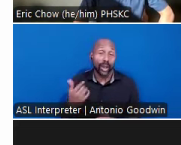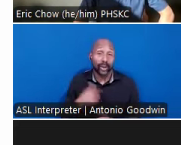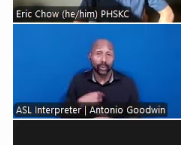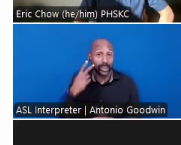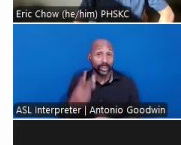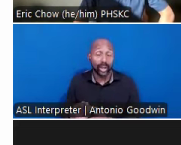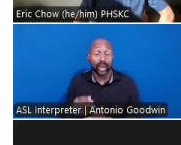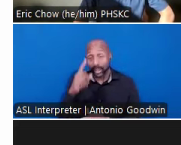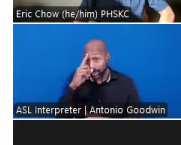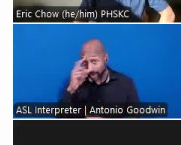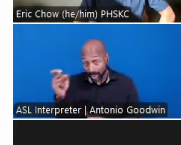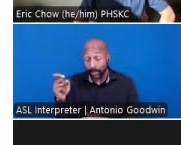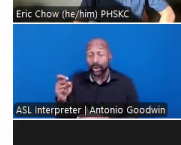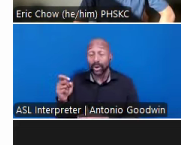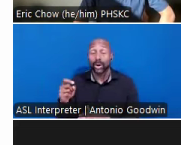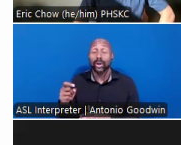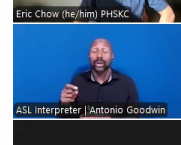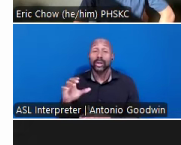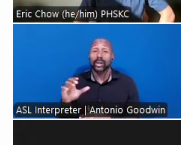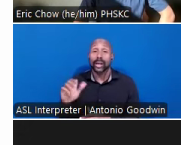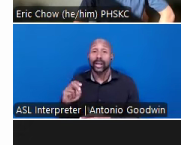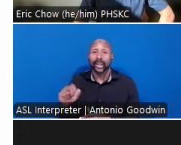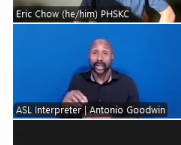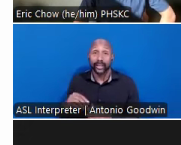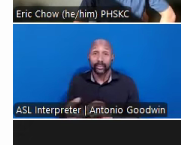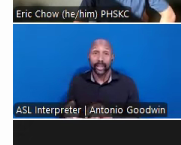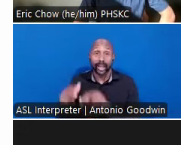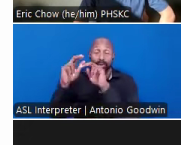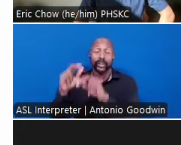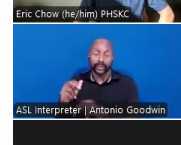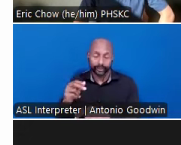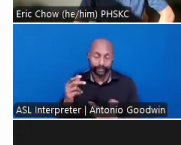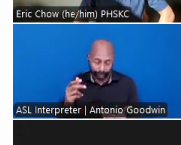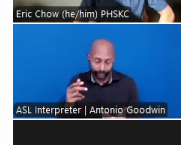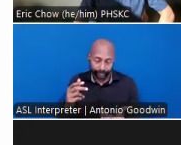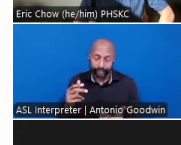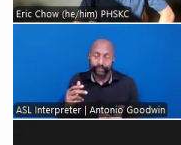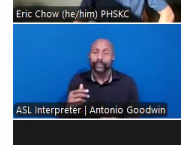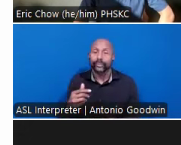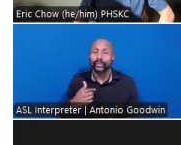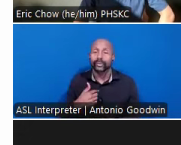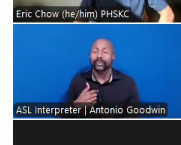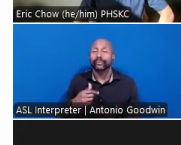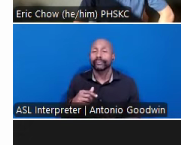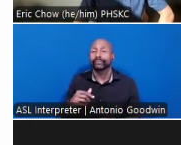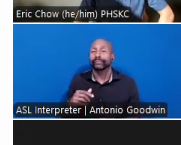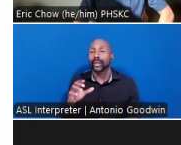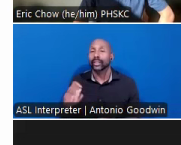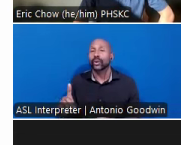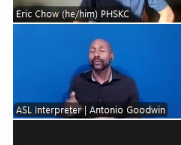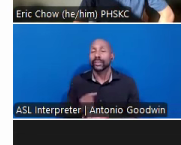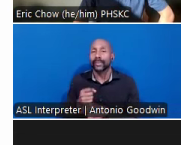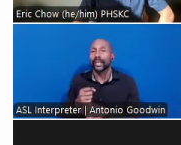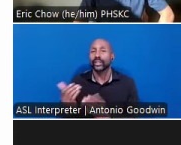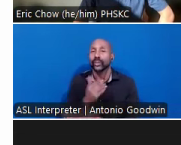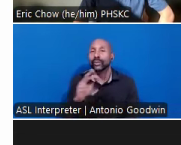to develop new mutations that kind of evade our immune system and then contributed to kind of what we saw